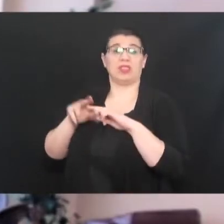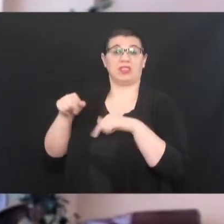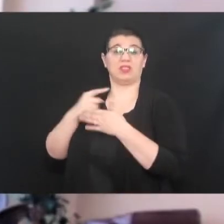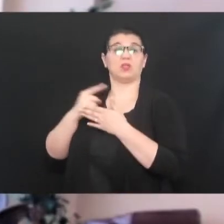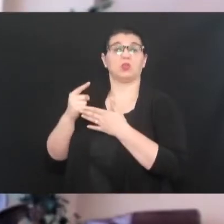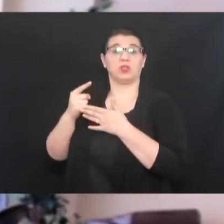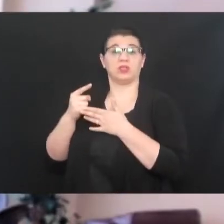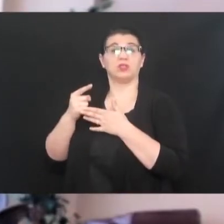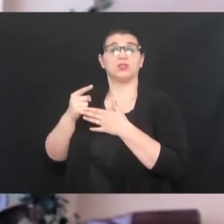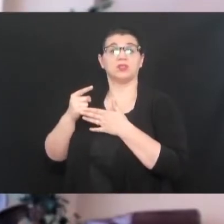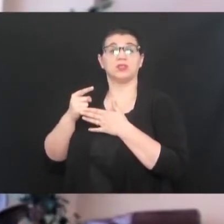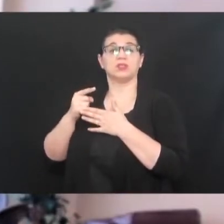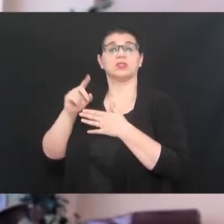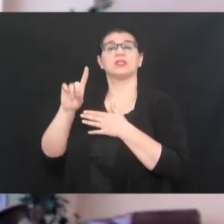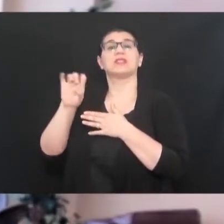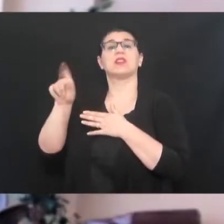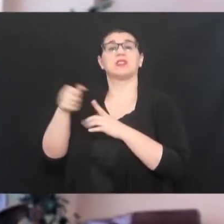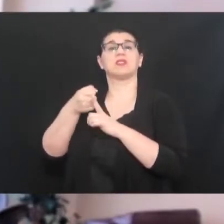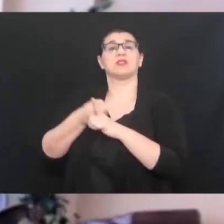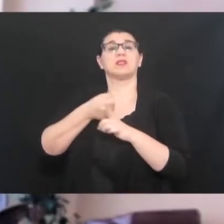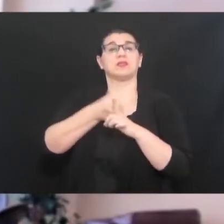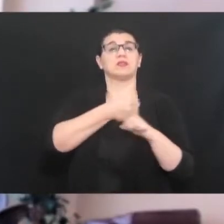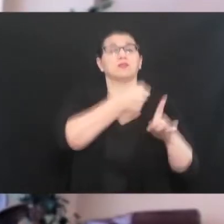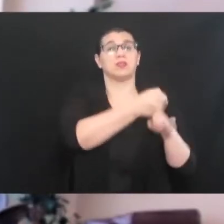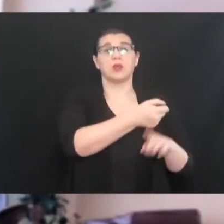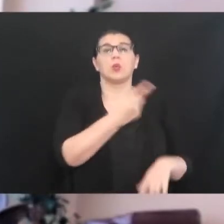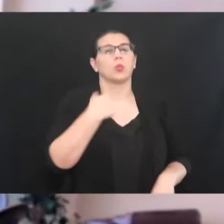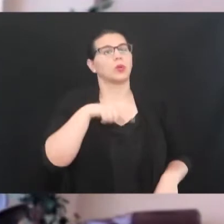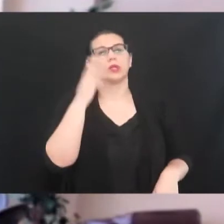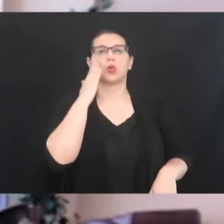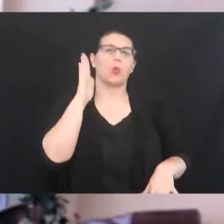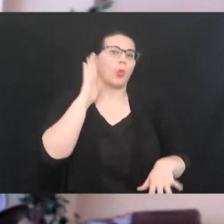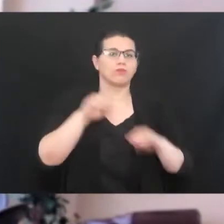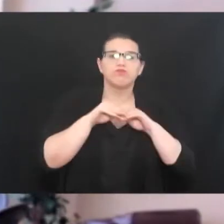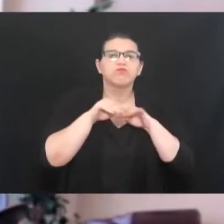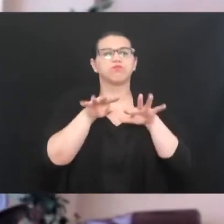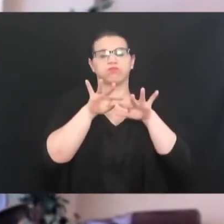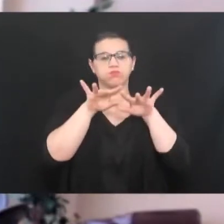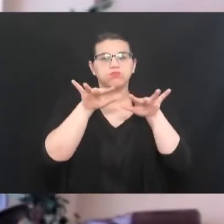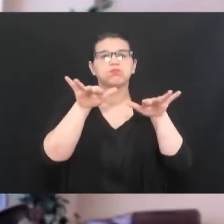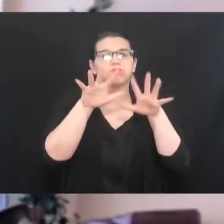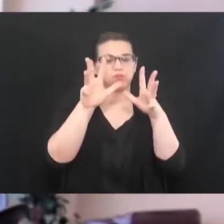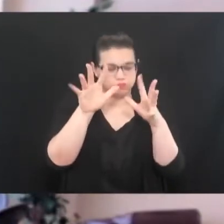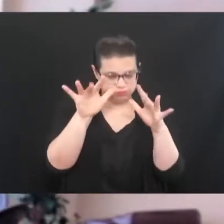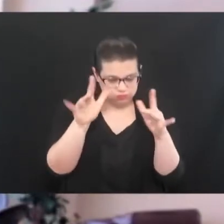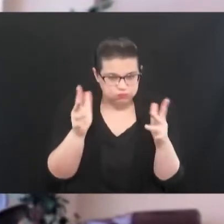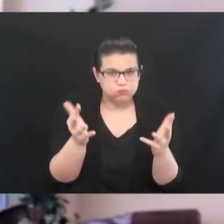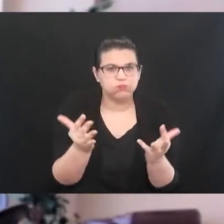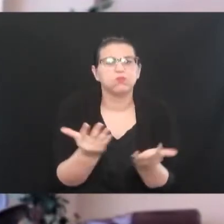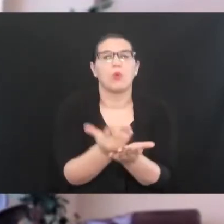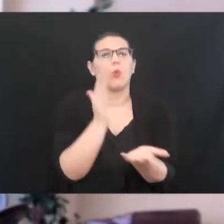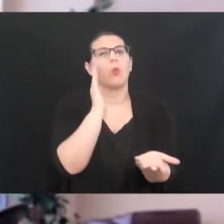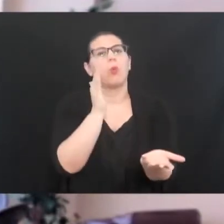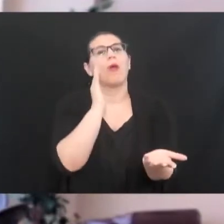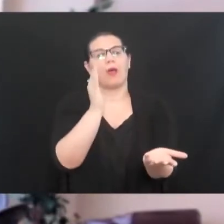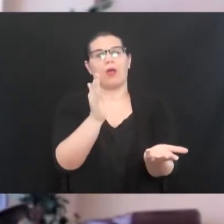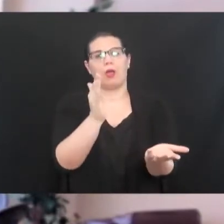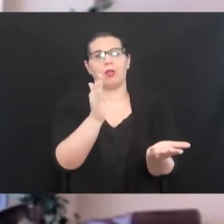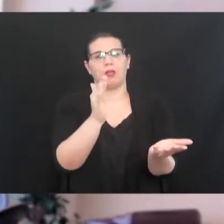And we know that the reproductive value that we follow closely is starting to rise.